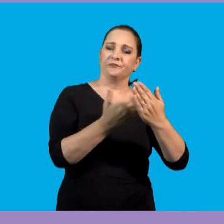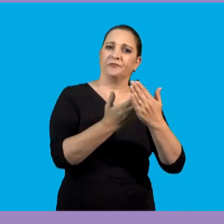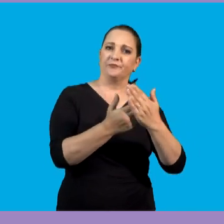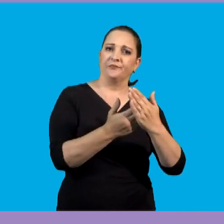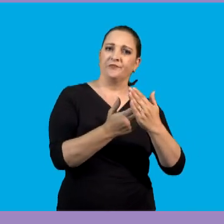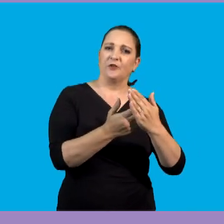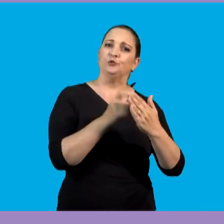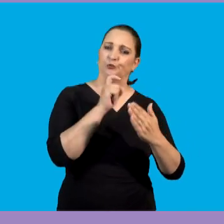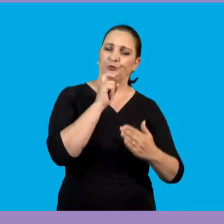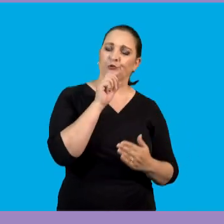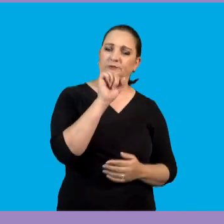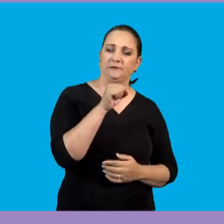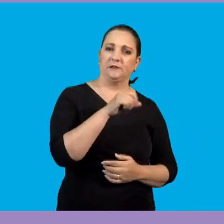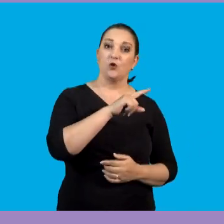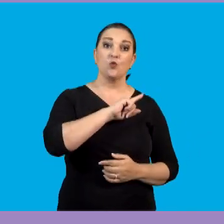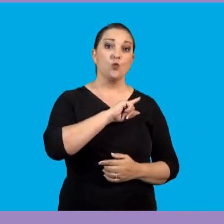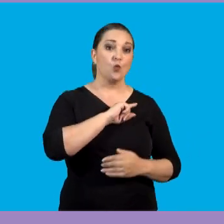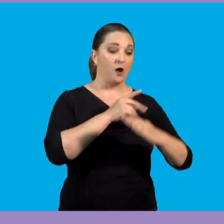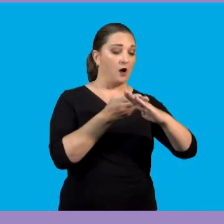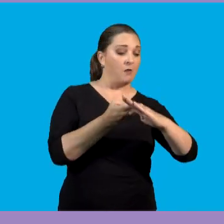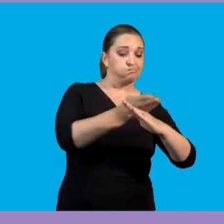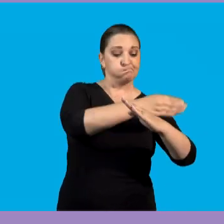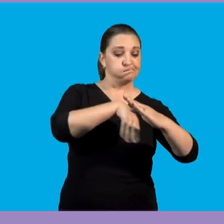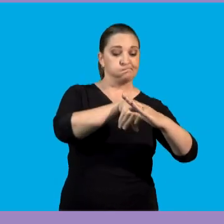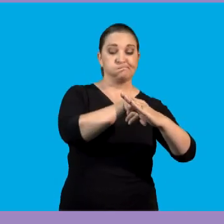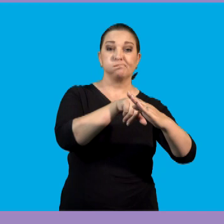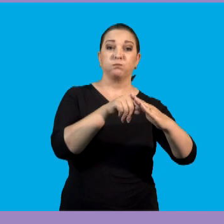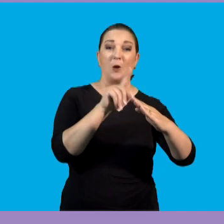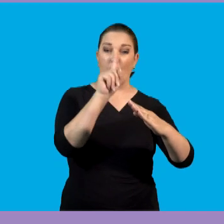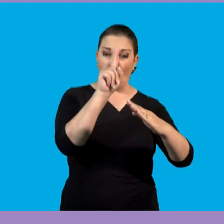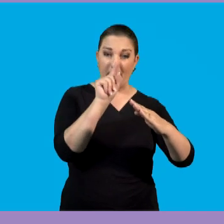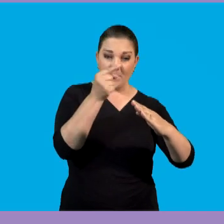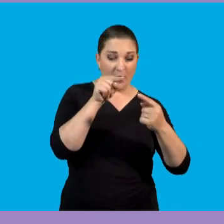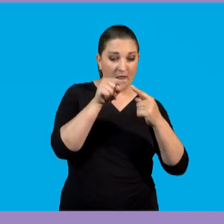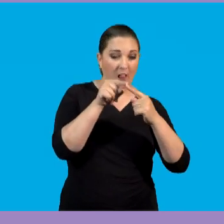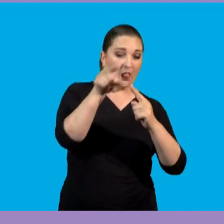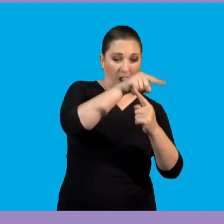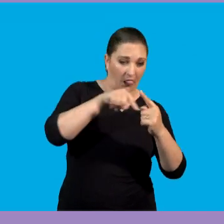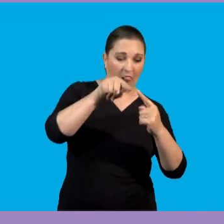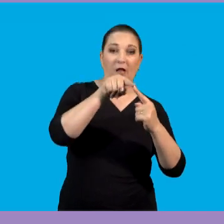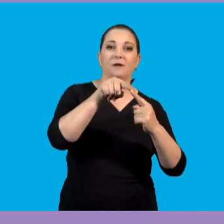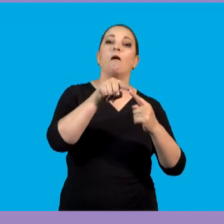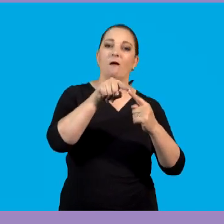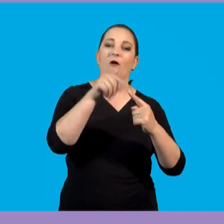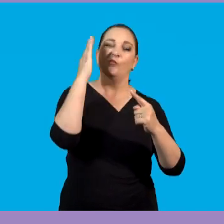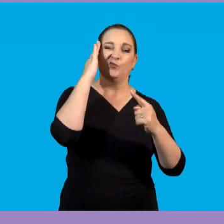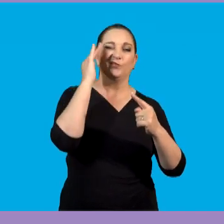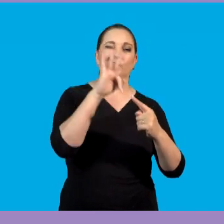to find the interior angle. Why? Because we know that angles around a point are equals